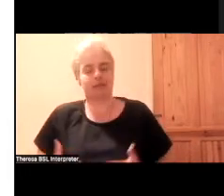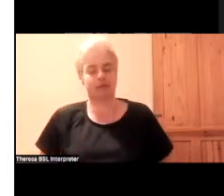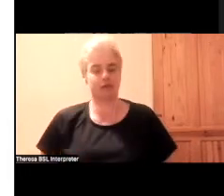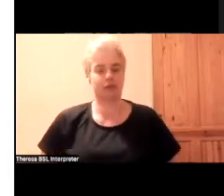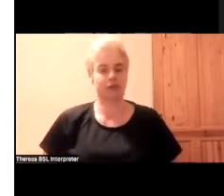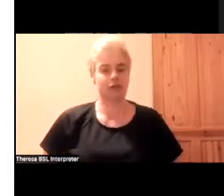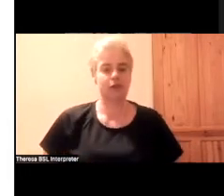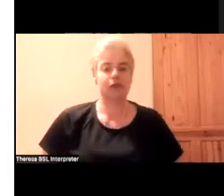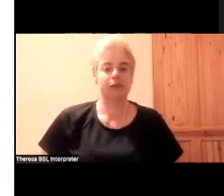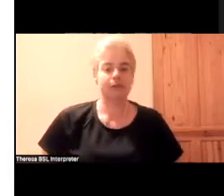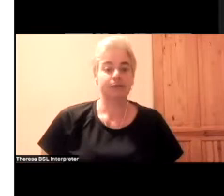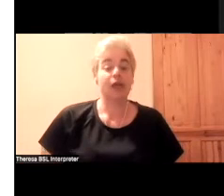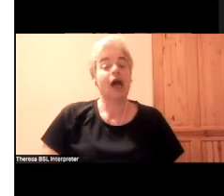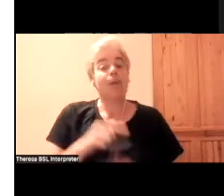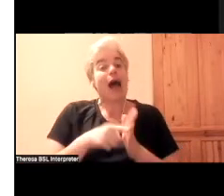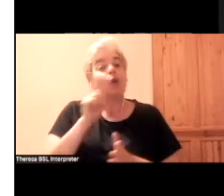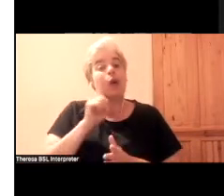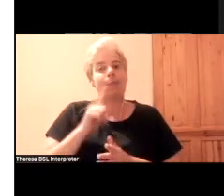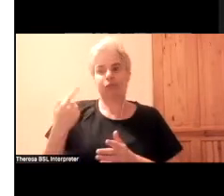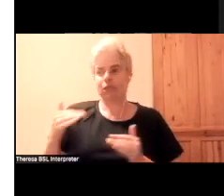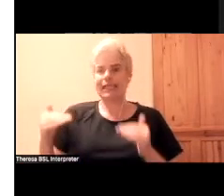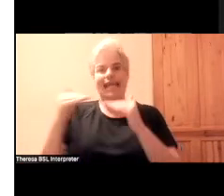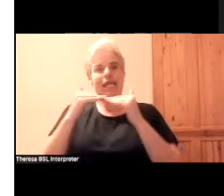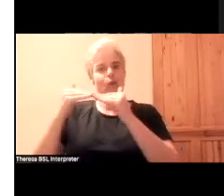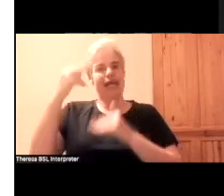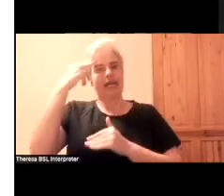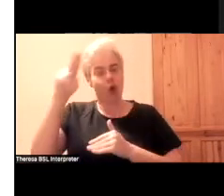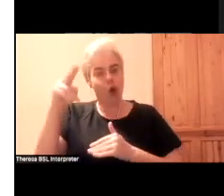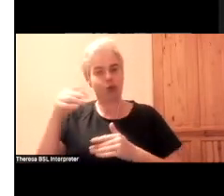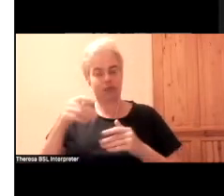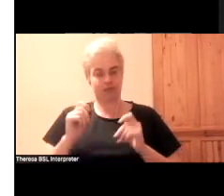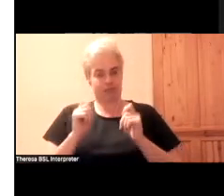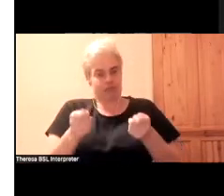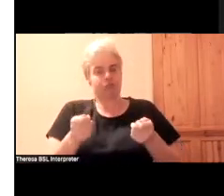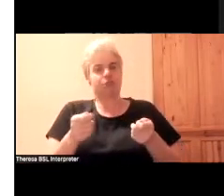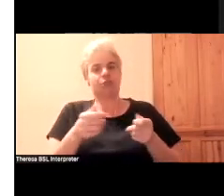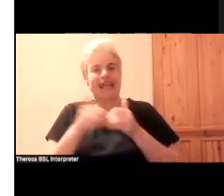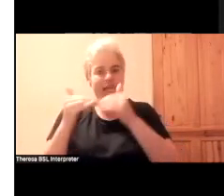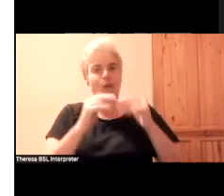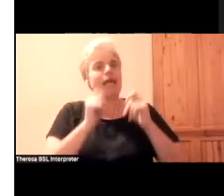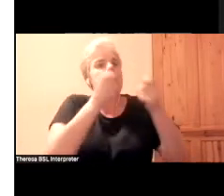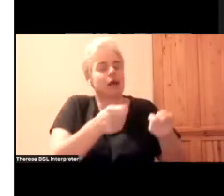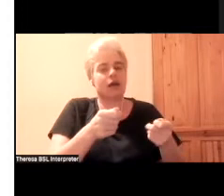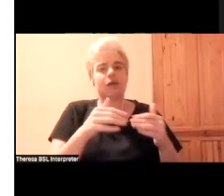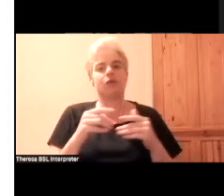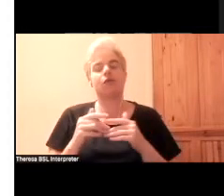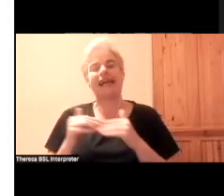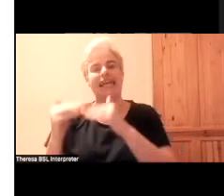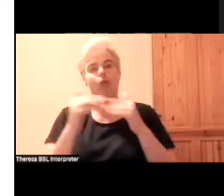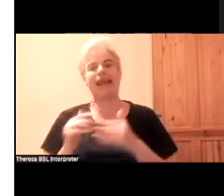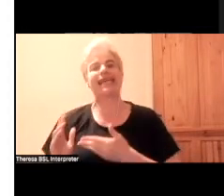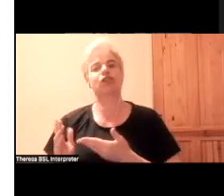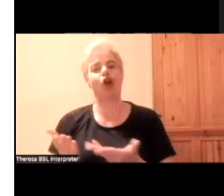And about women, she writes, she is equally called, equally appointed, equally serving.